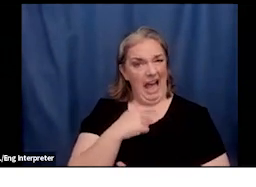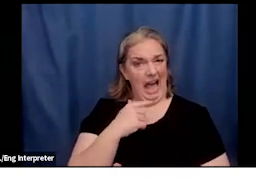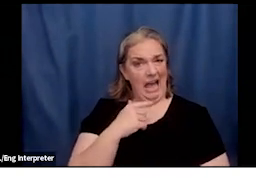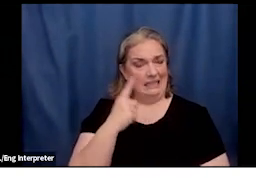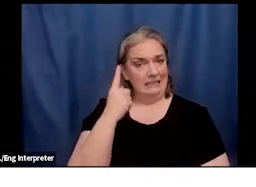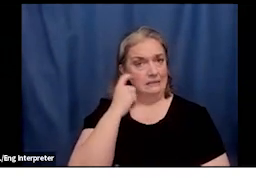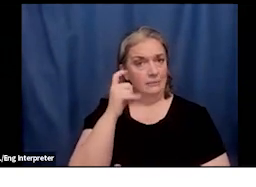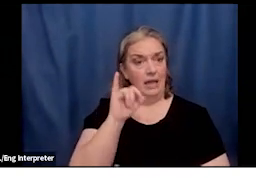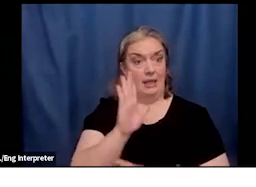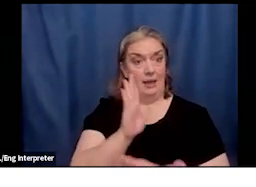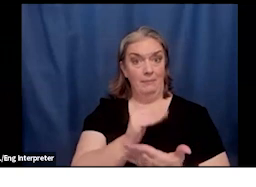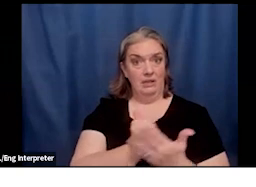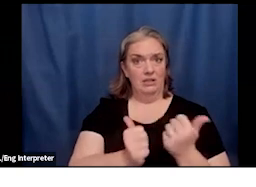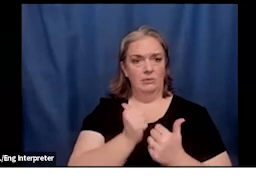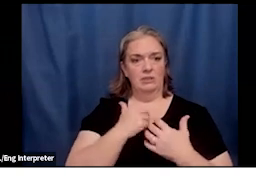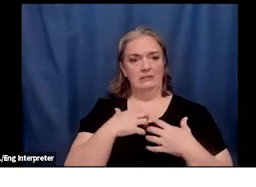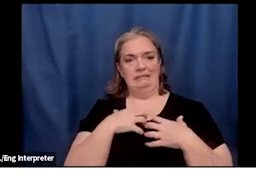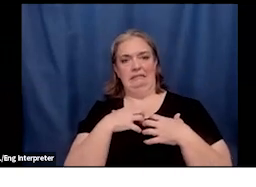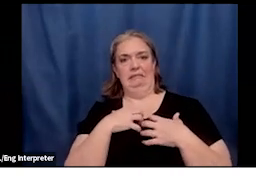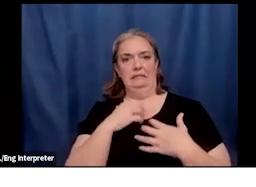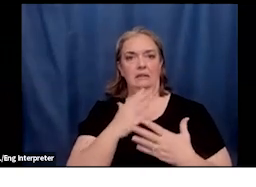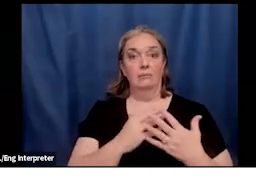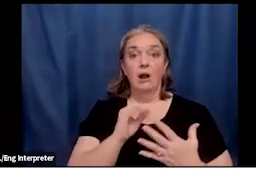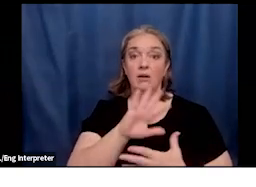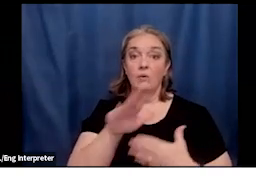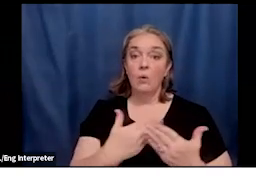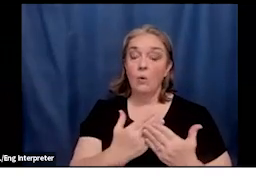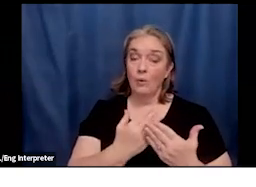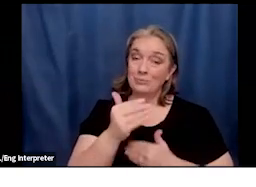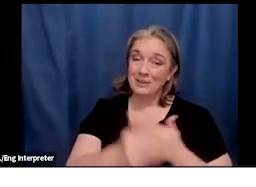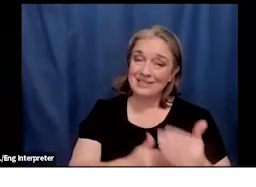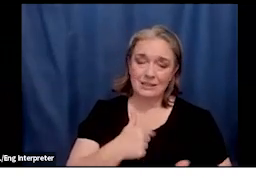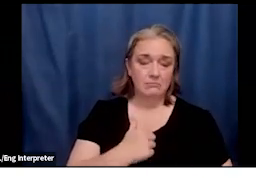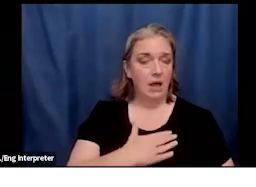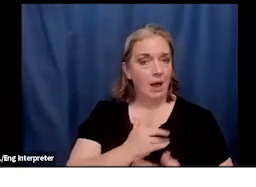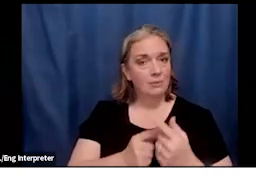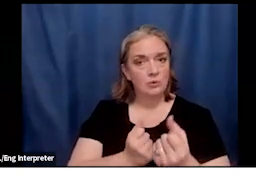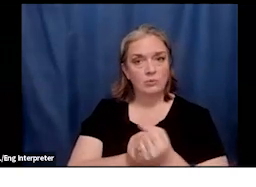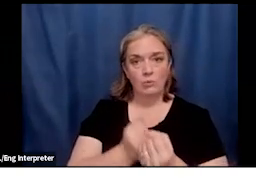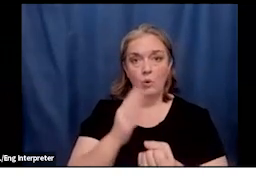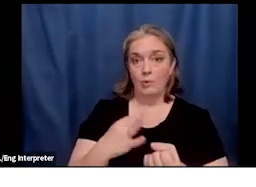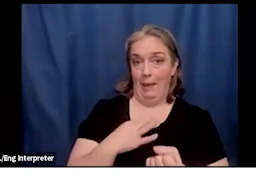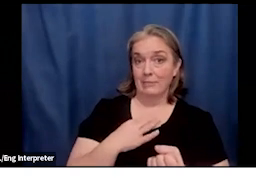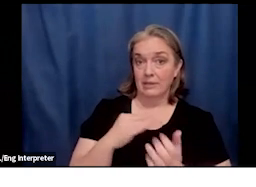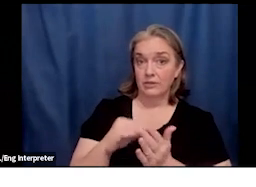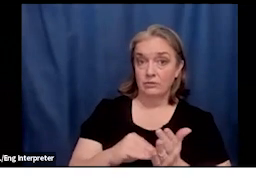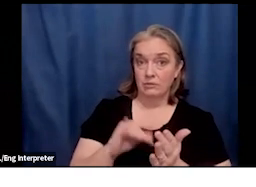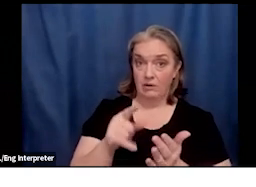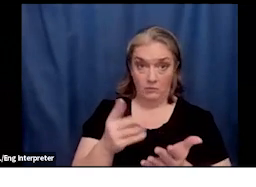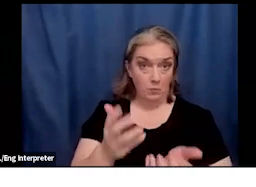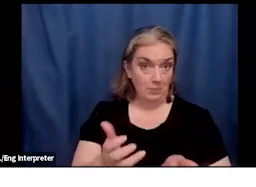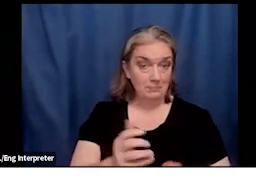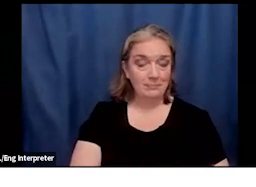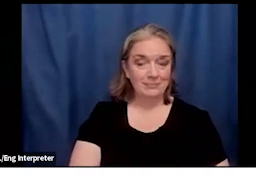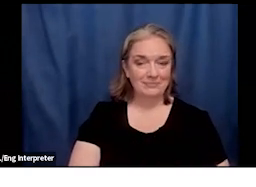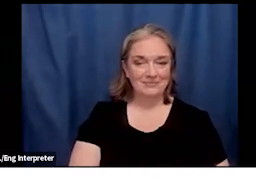whole process, and I'm really happy to support walking through this if that is a service you would like.